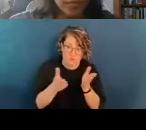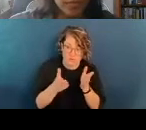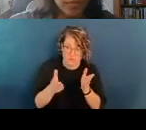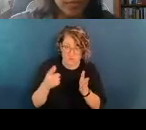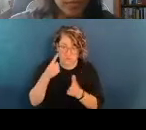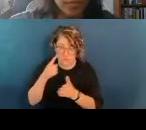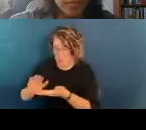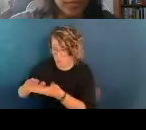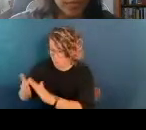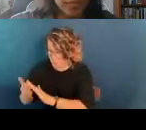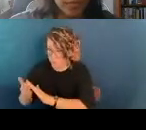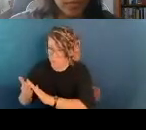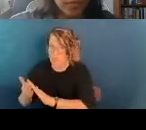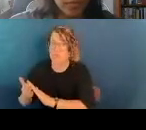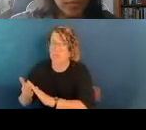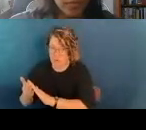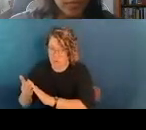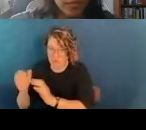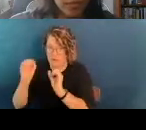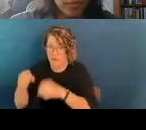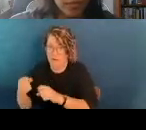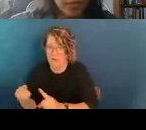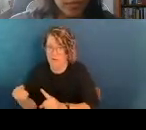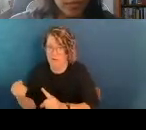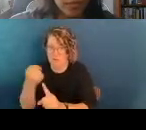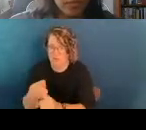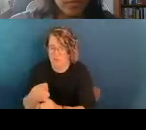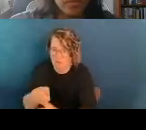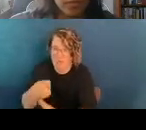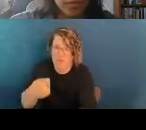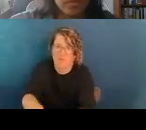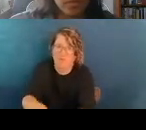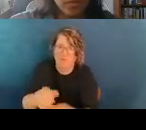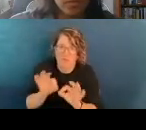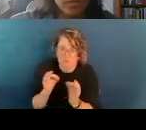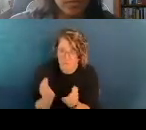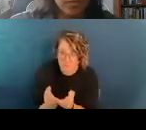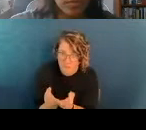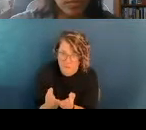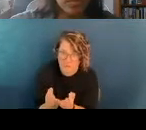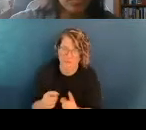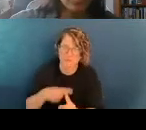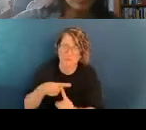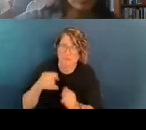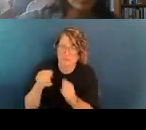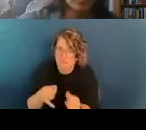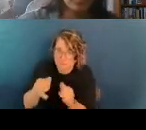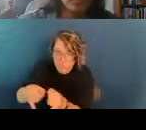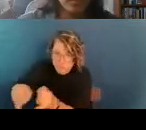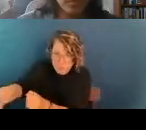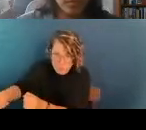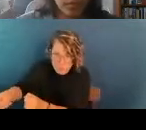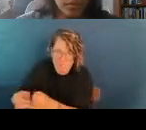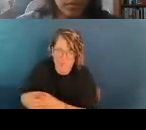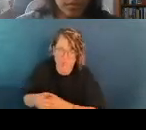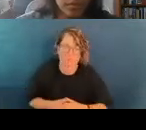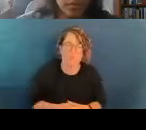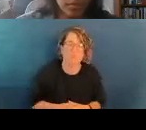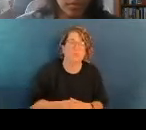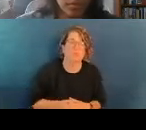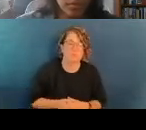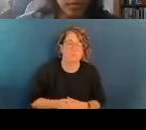impacts experiences at the level of the family and individual. So we're now going to look more closely at two